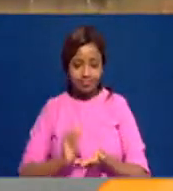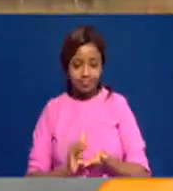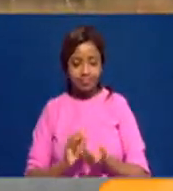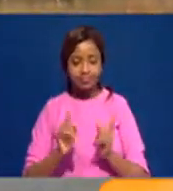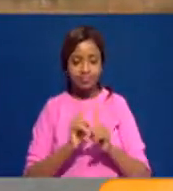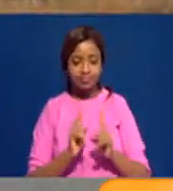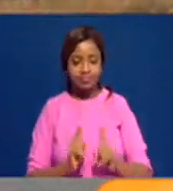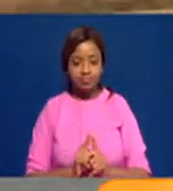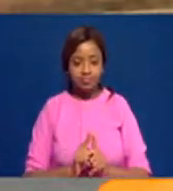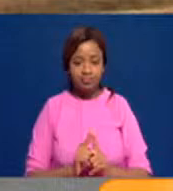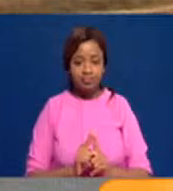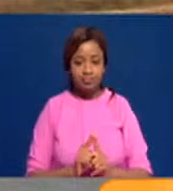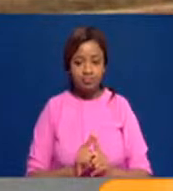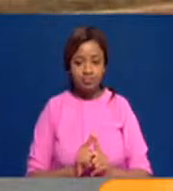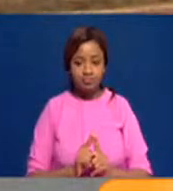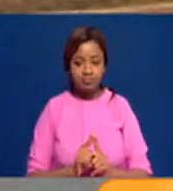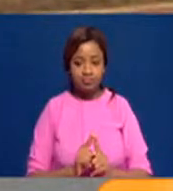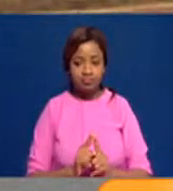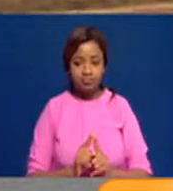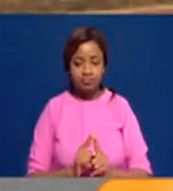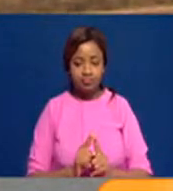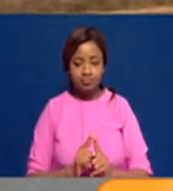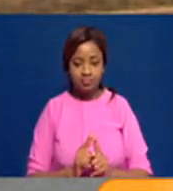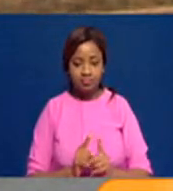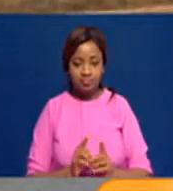Mombasa and Nairobi.